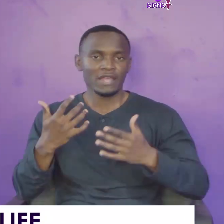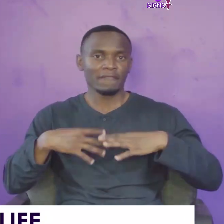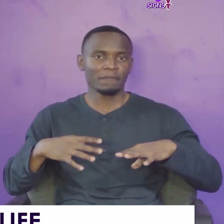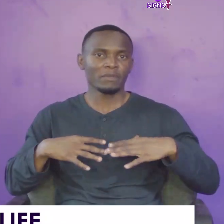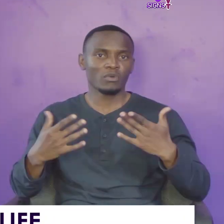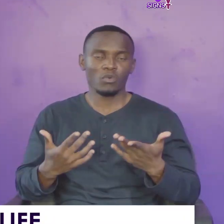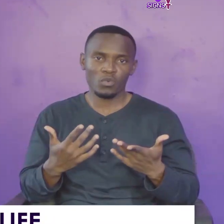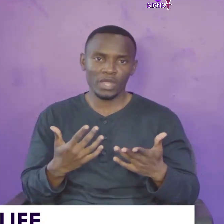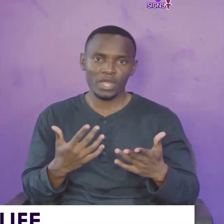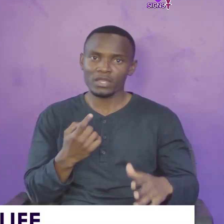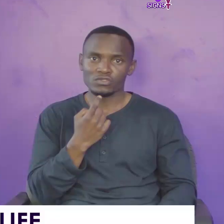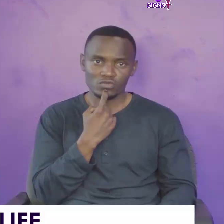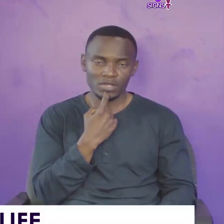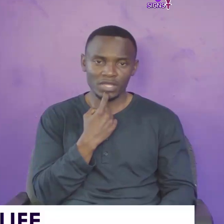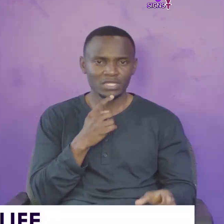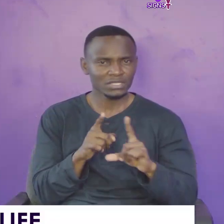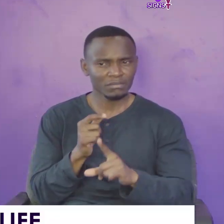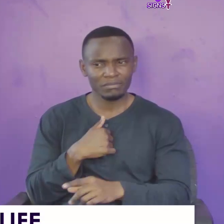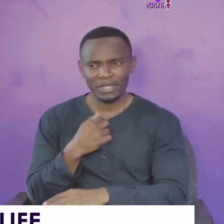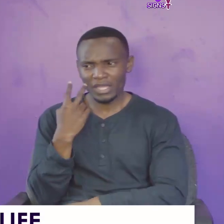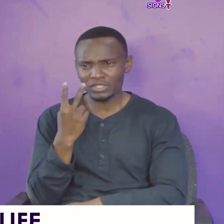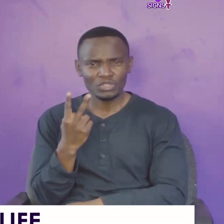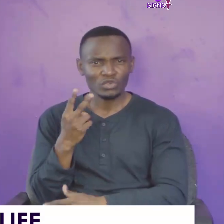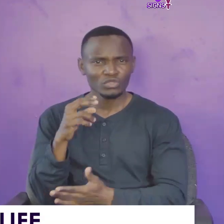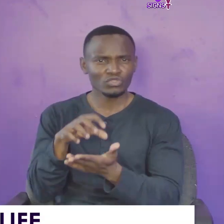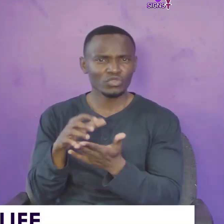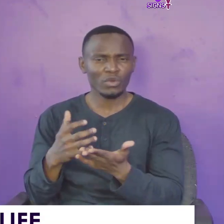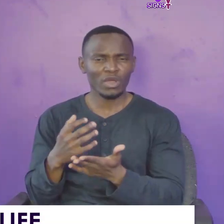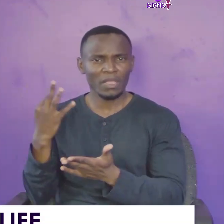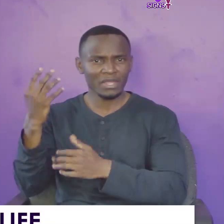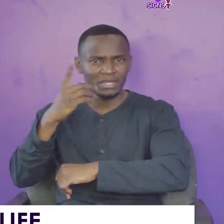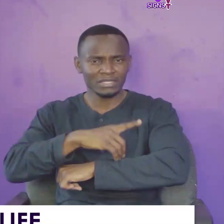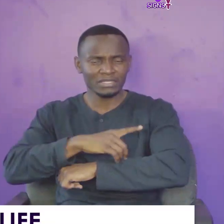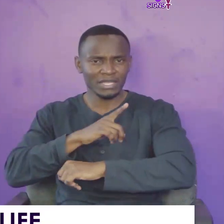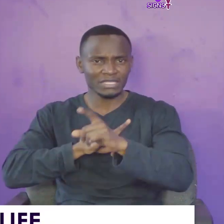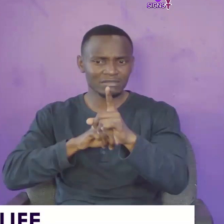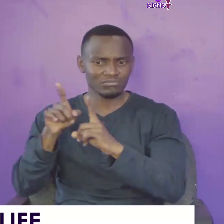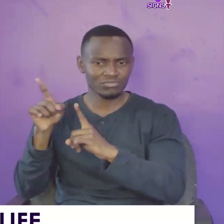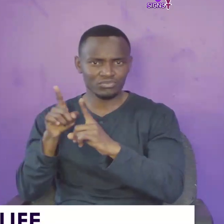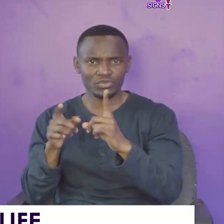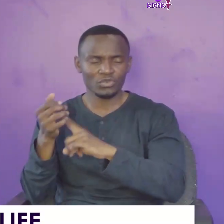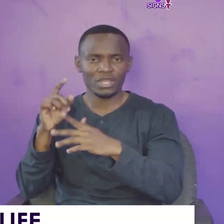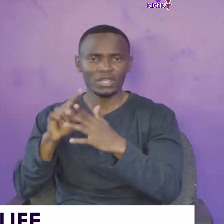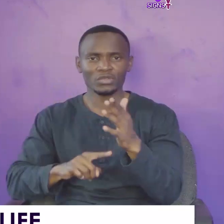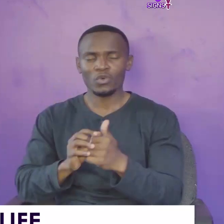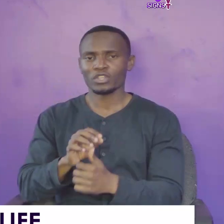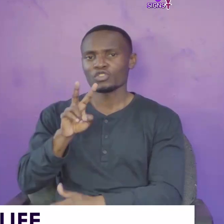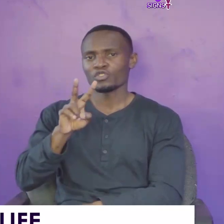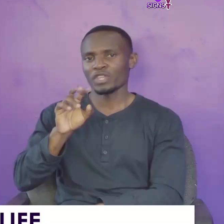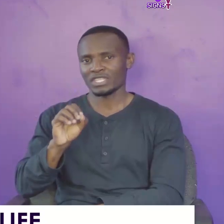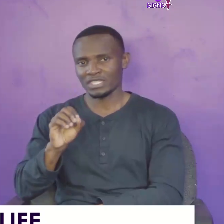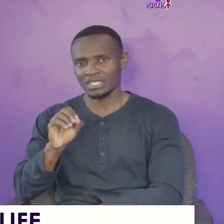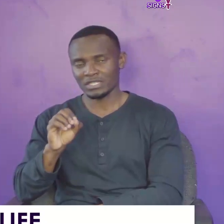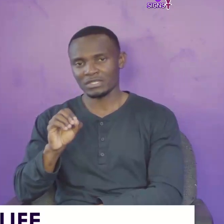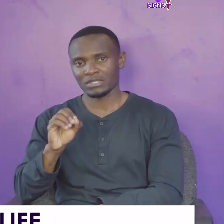Some of them, I saw a situation where they had to take a 3-day journey to get a 20 jerrycan of water. And you can imagine if she's